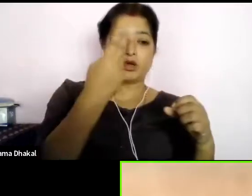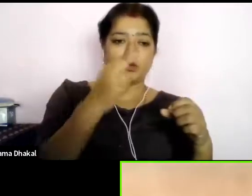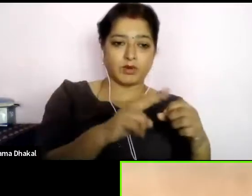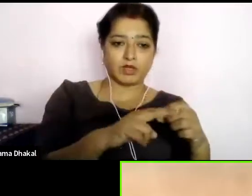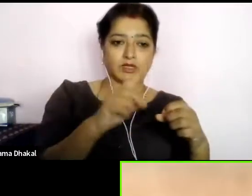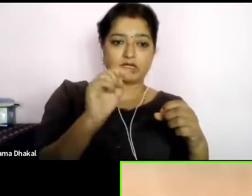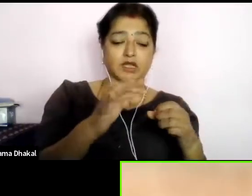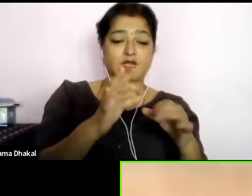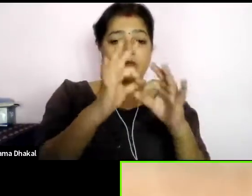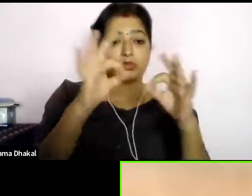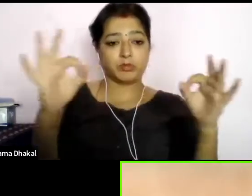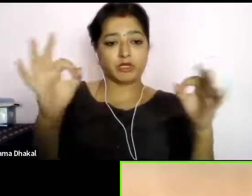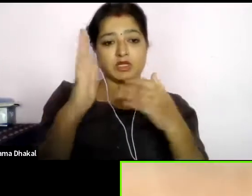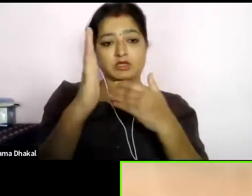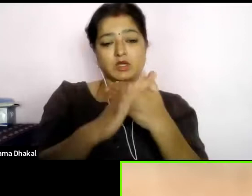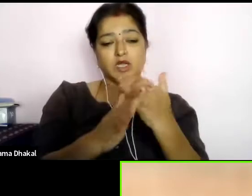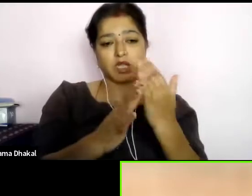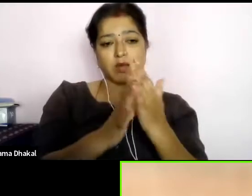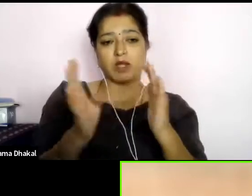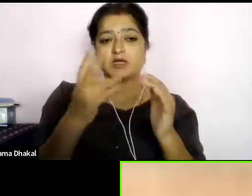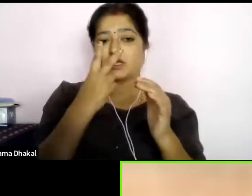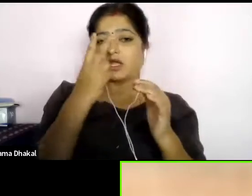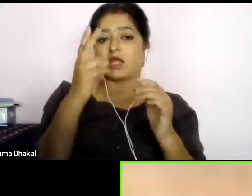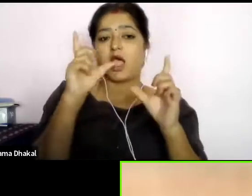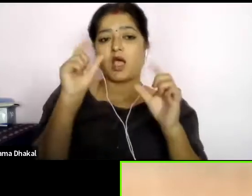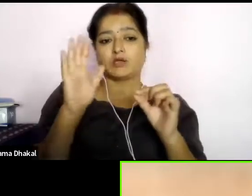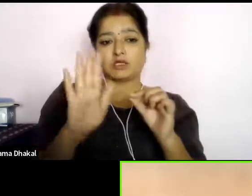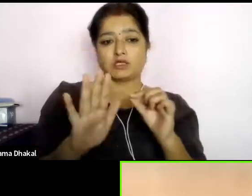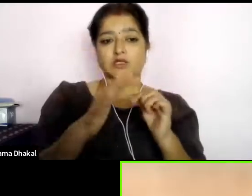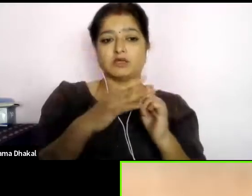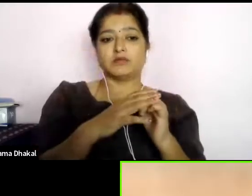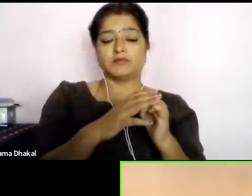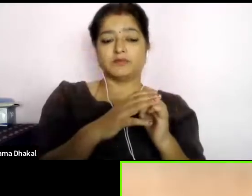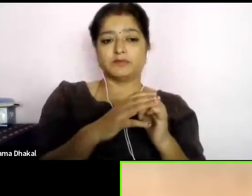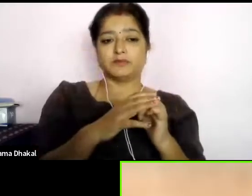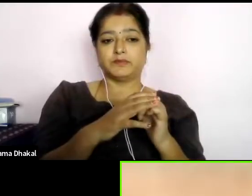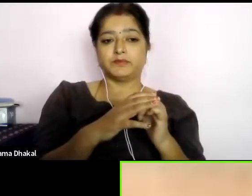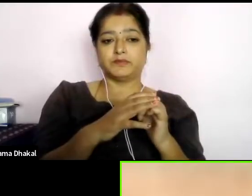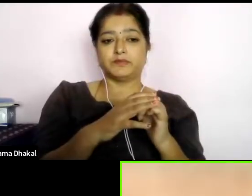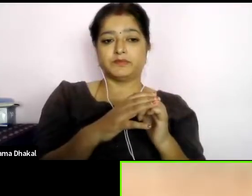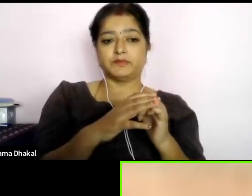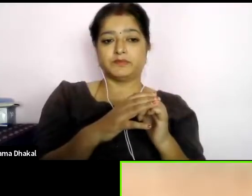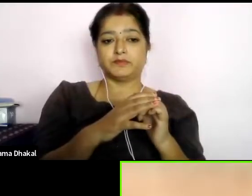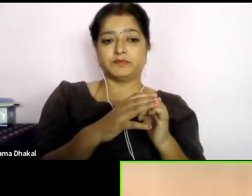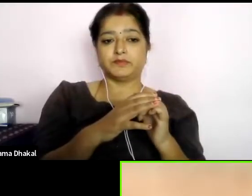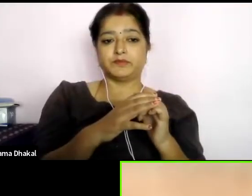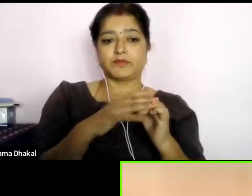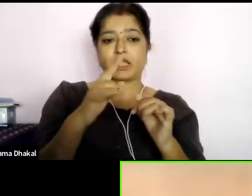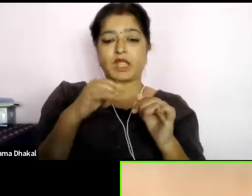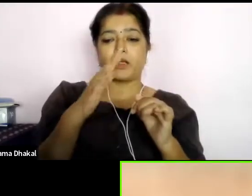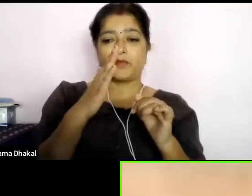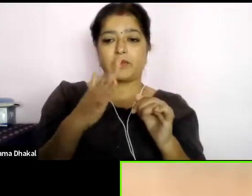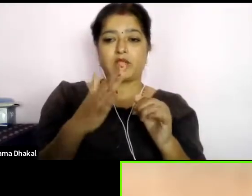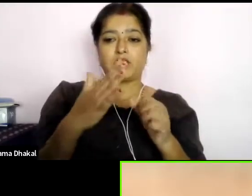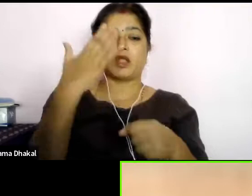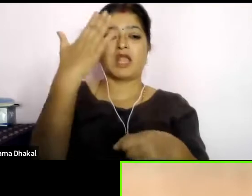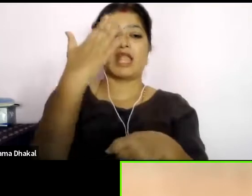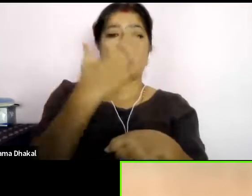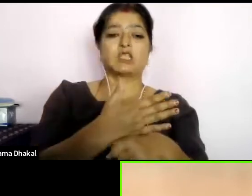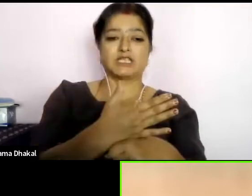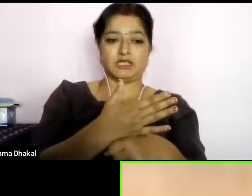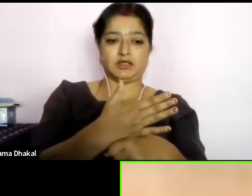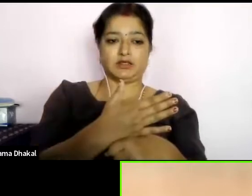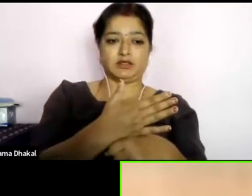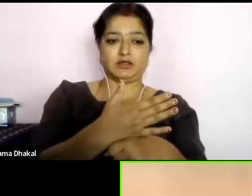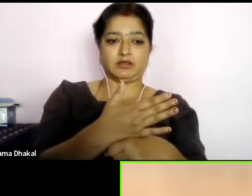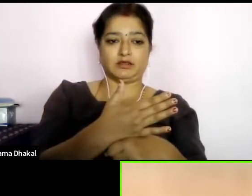targeted interventions, bridging the gap and linking with the SDG, because we see